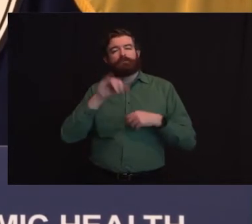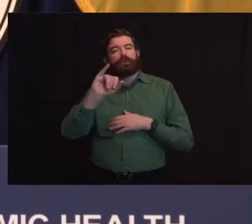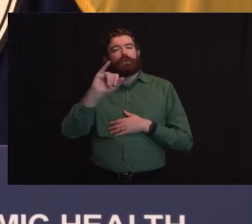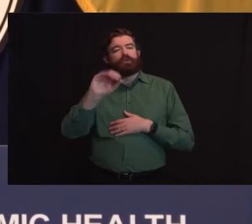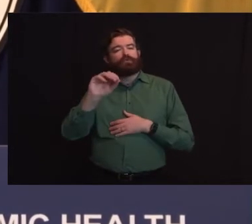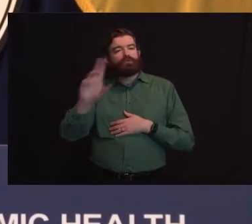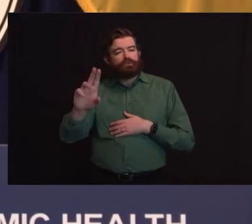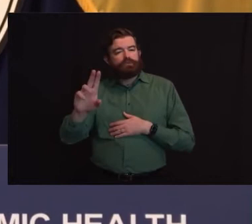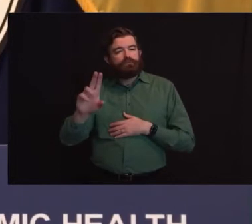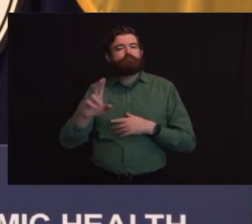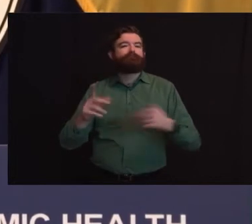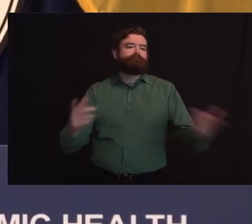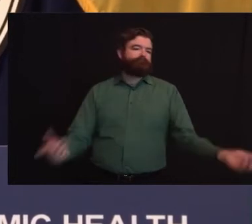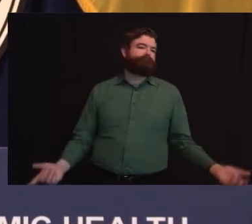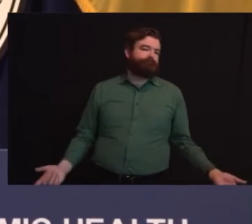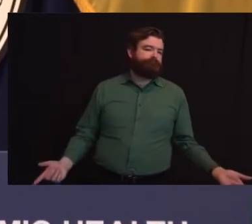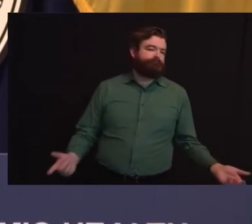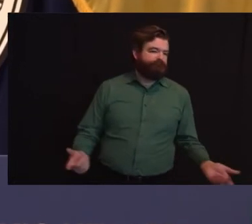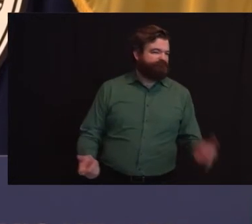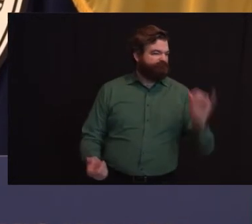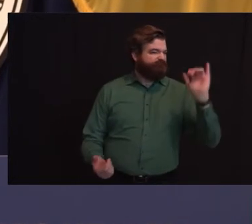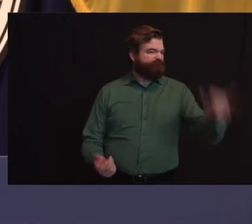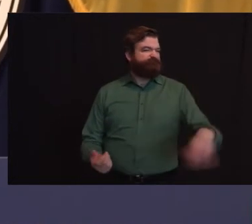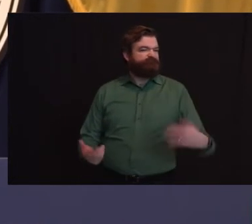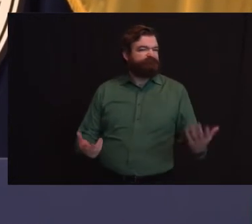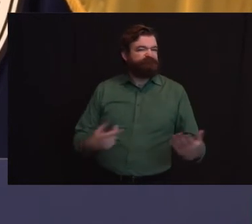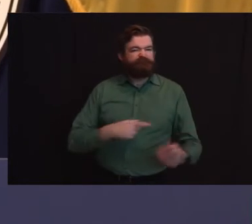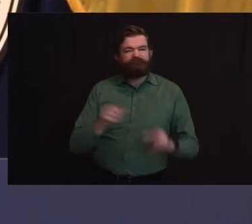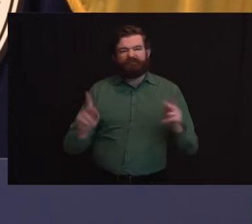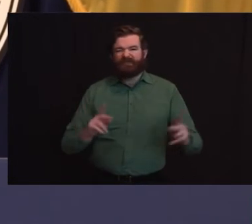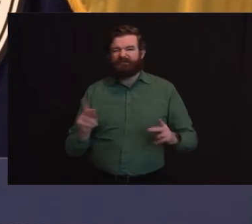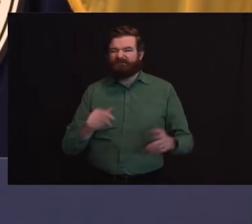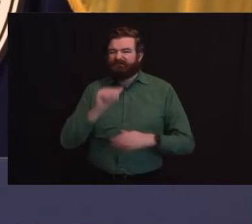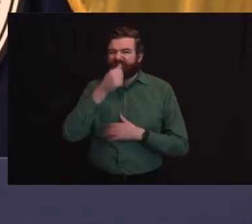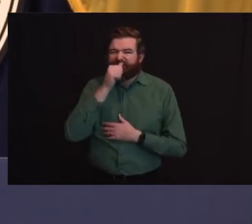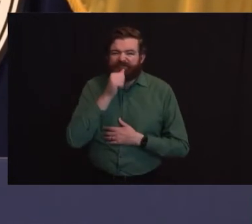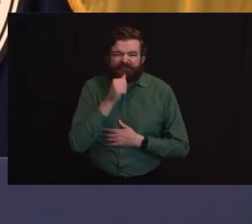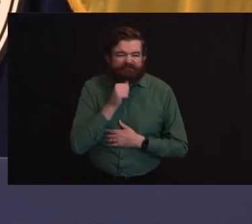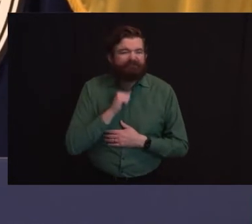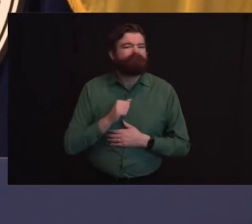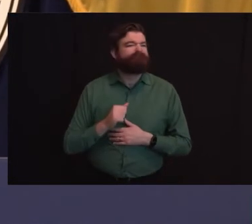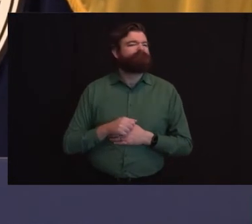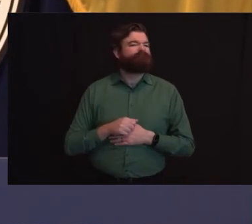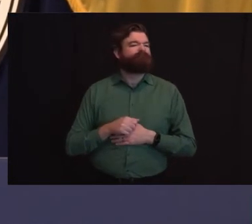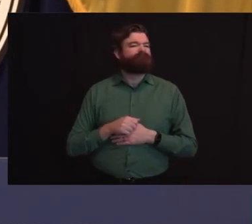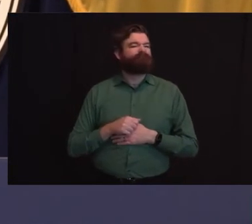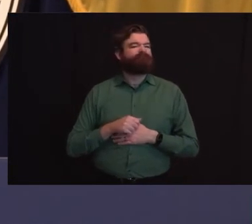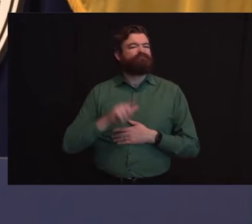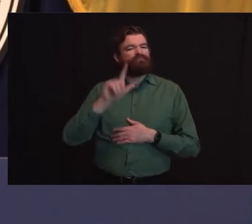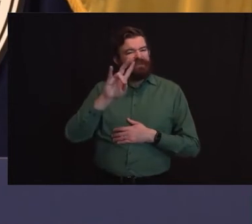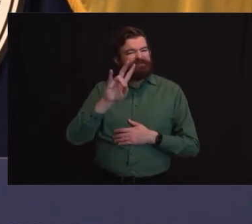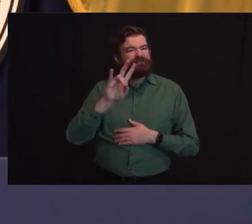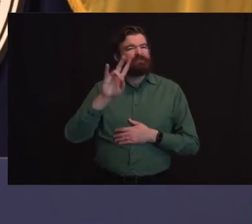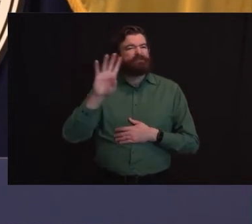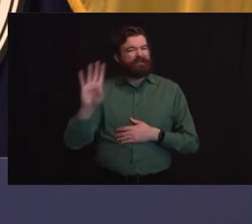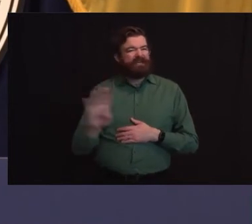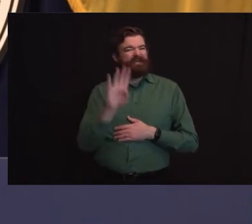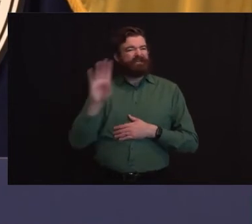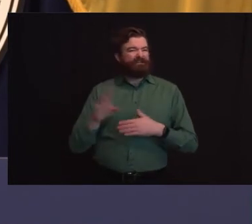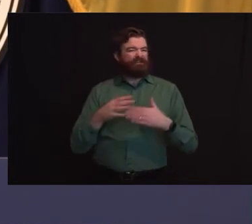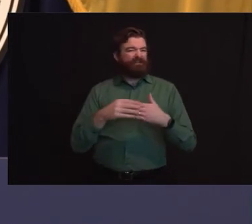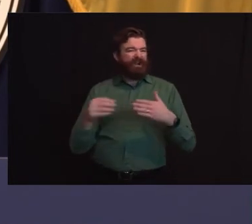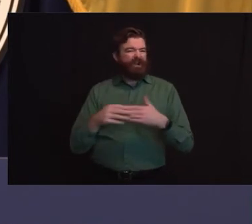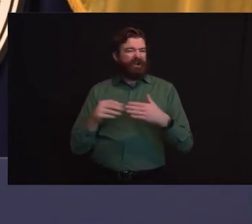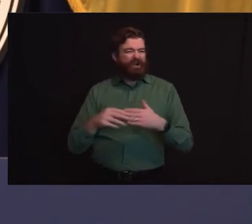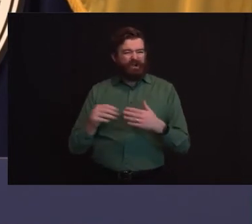crystallizes the pain. The pain is enormous. I mean, you're talking about $21.7 billion put on the street between our money and the Fed money